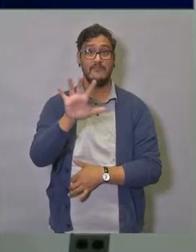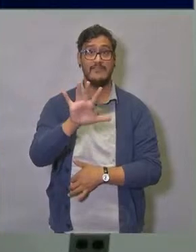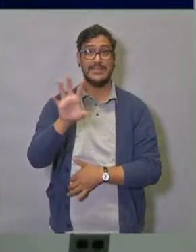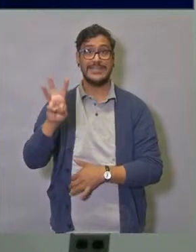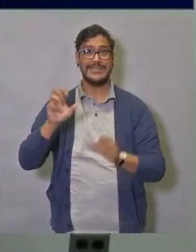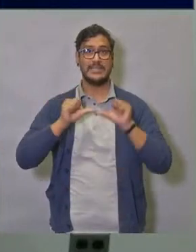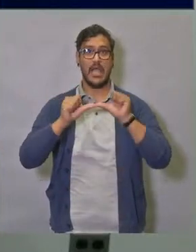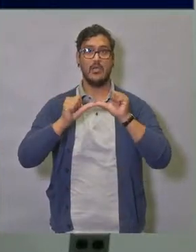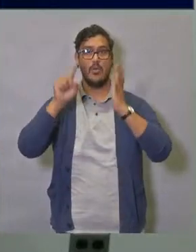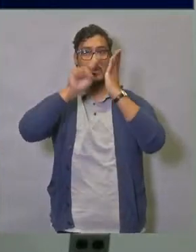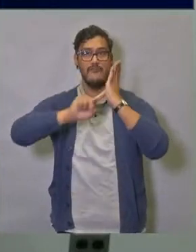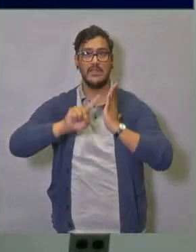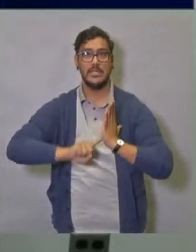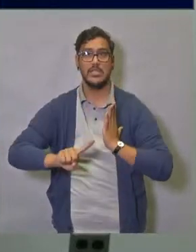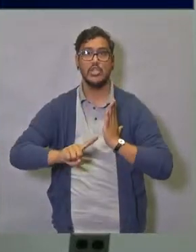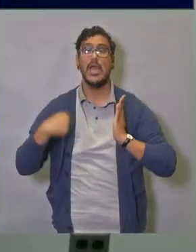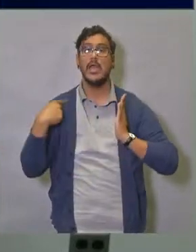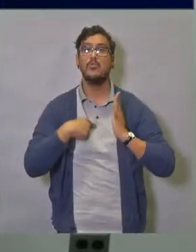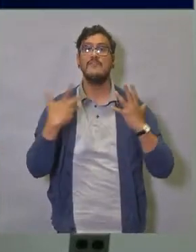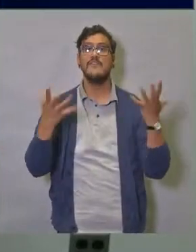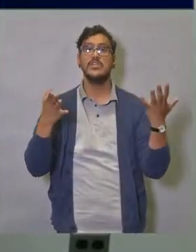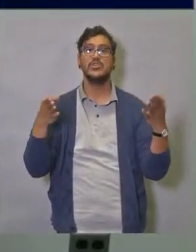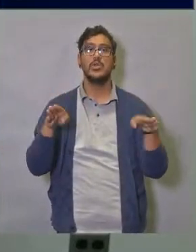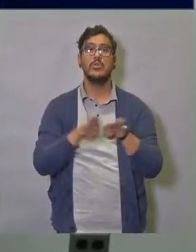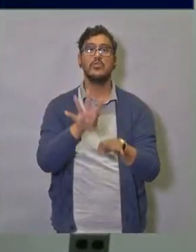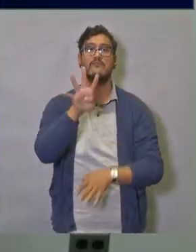ongoing investigations, and we've closed